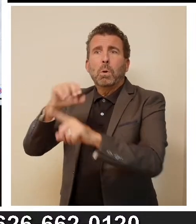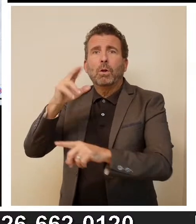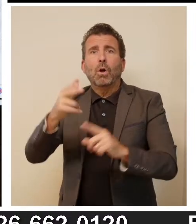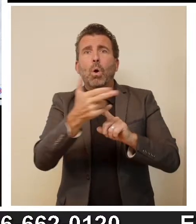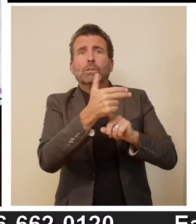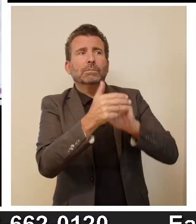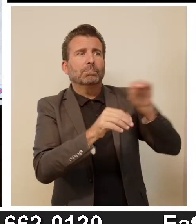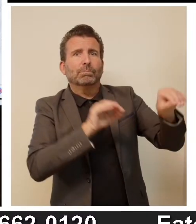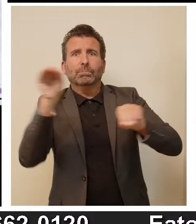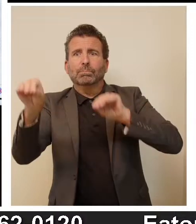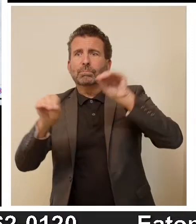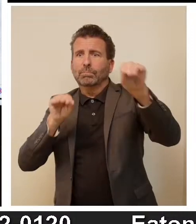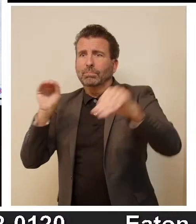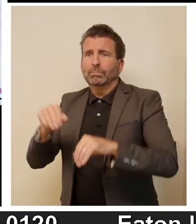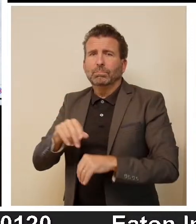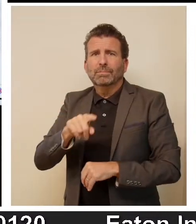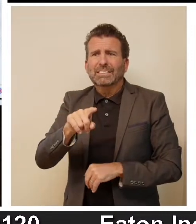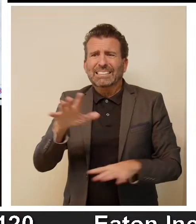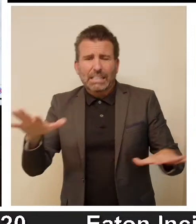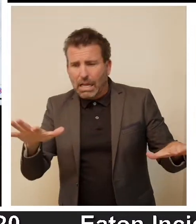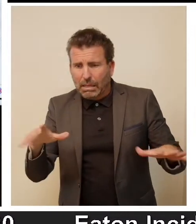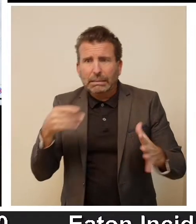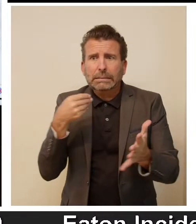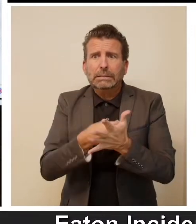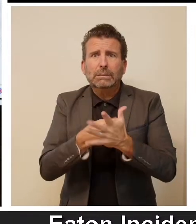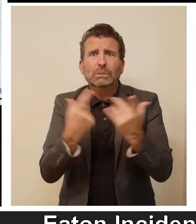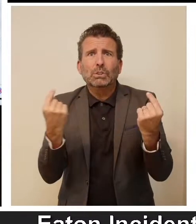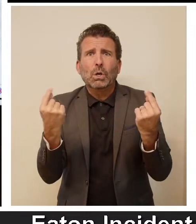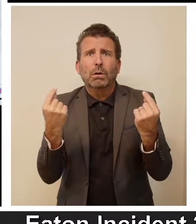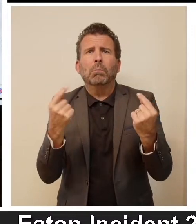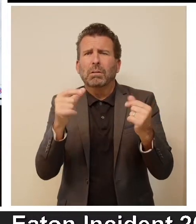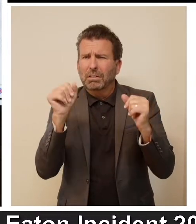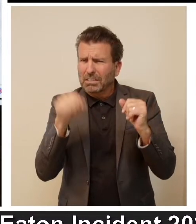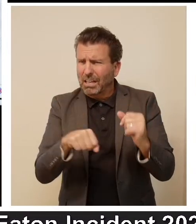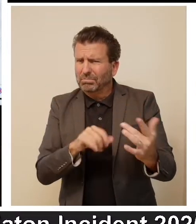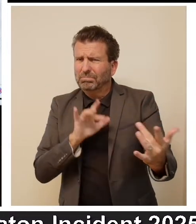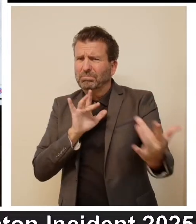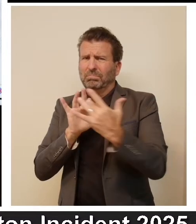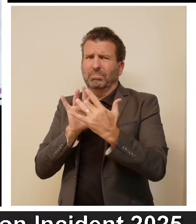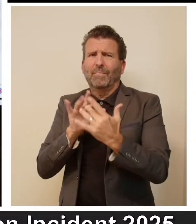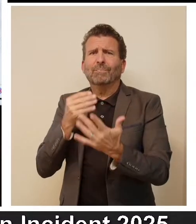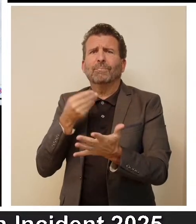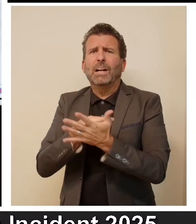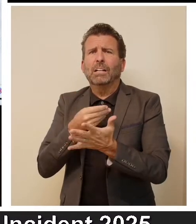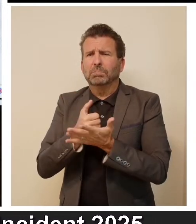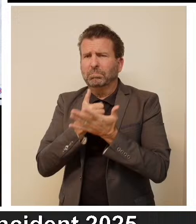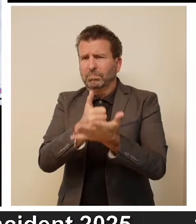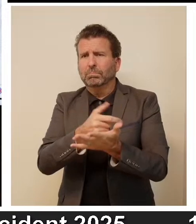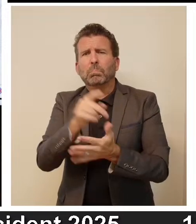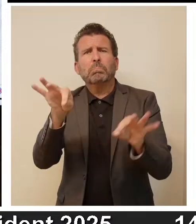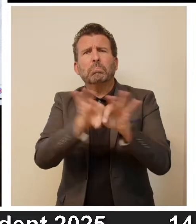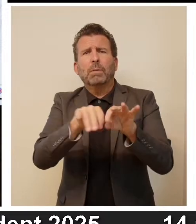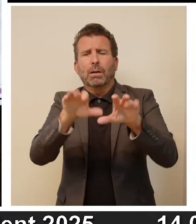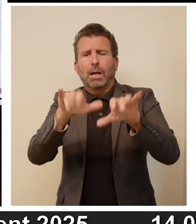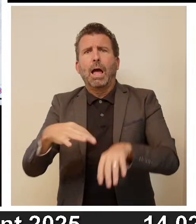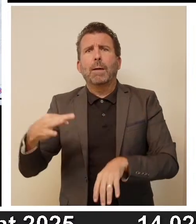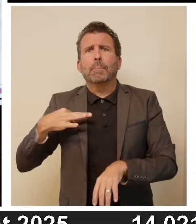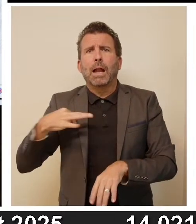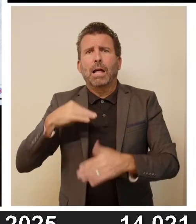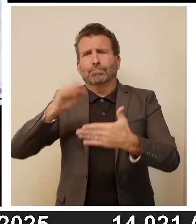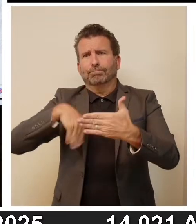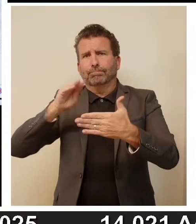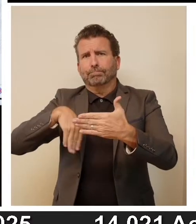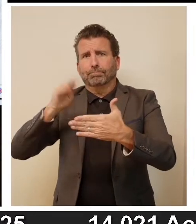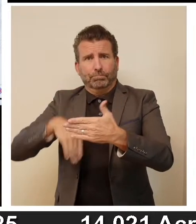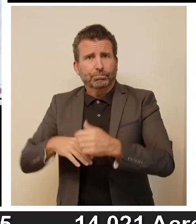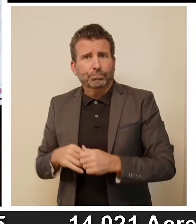FEMA, and we may be able to offer some of those some funds for some of those needs. I do want to clarify